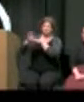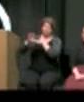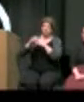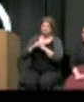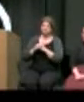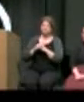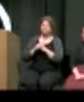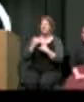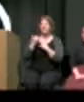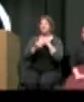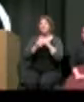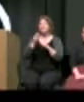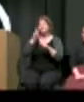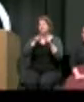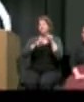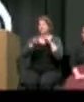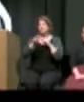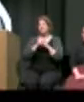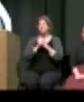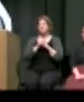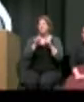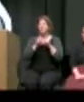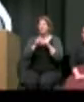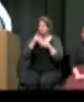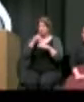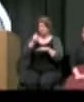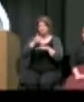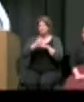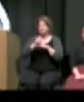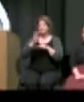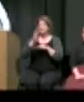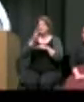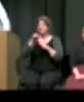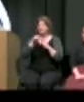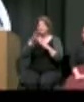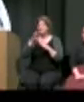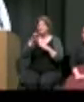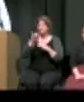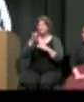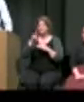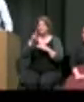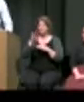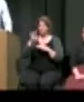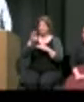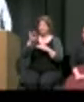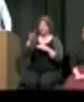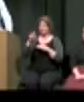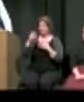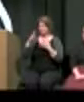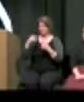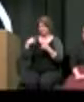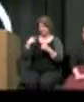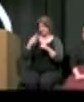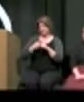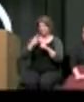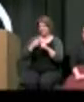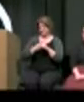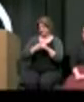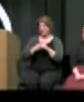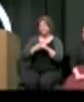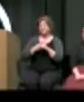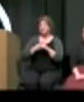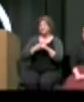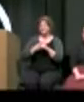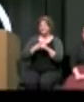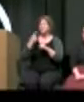this year, we have also already stabilized 6,500 cubic yards in the last couple months, or